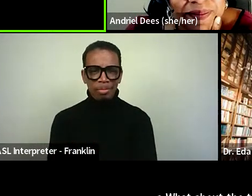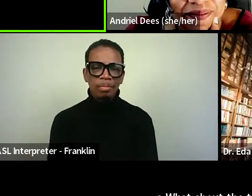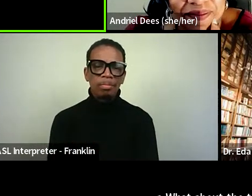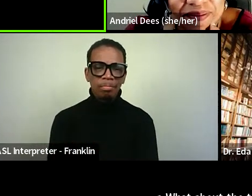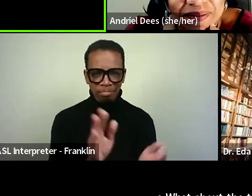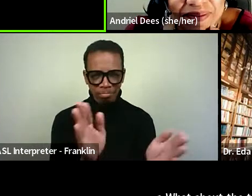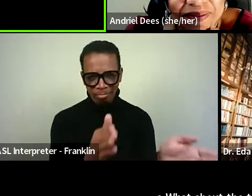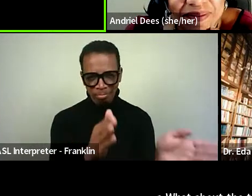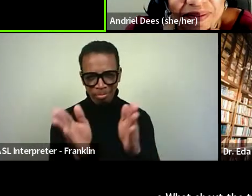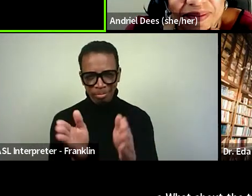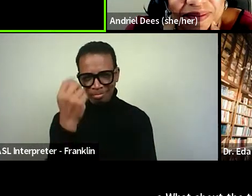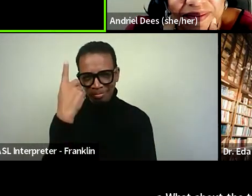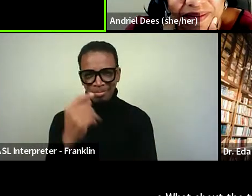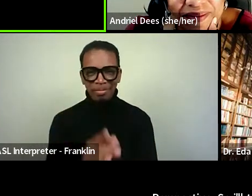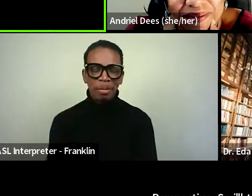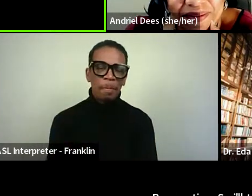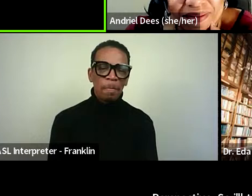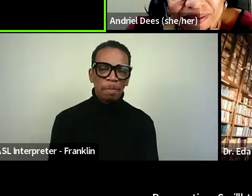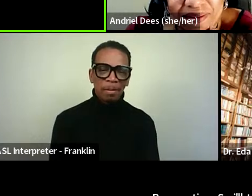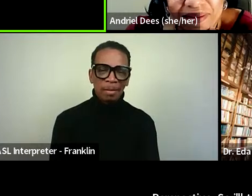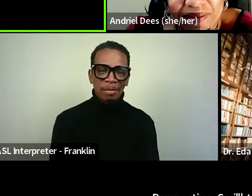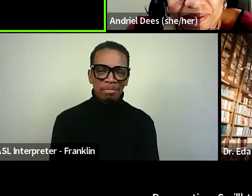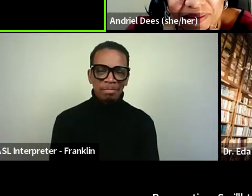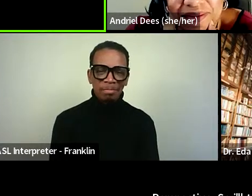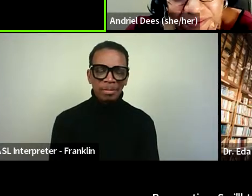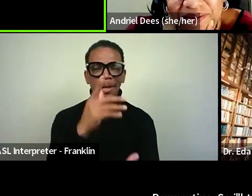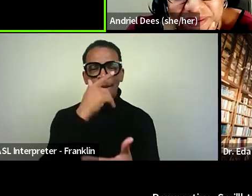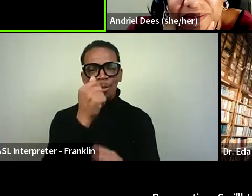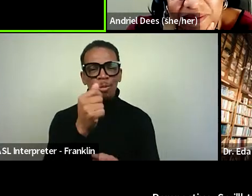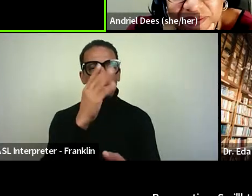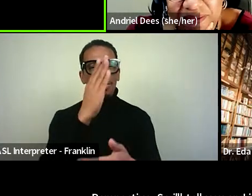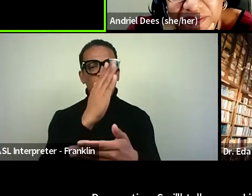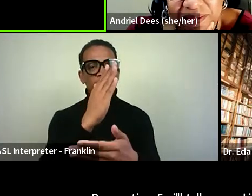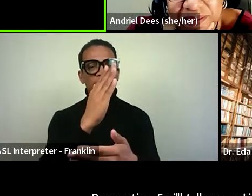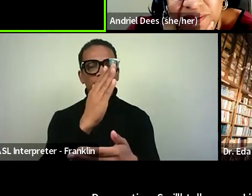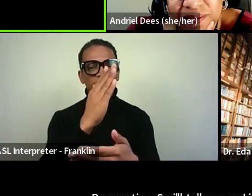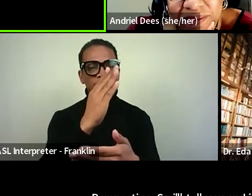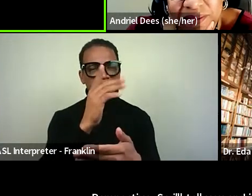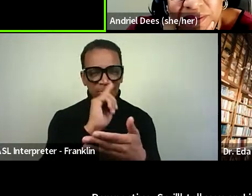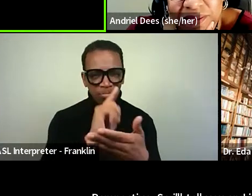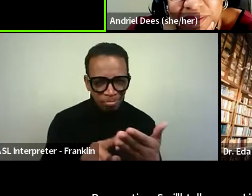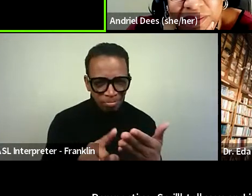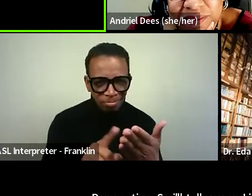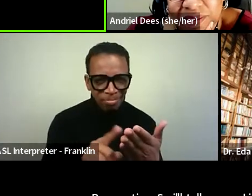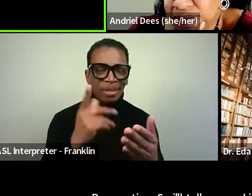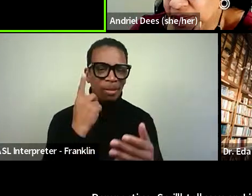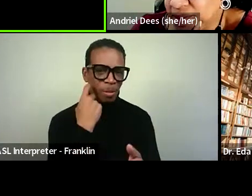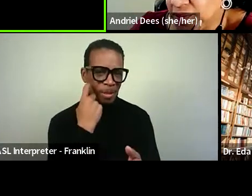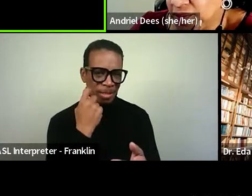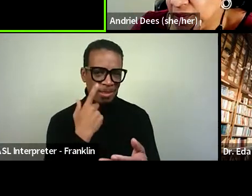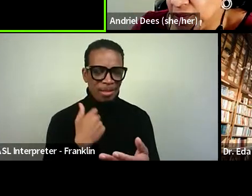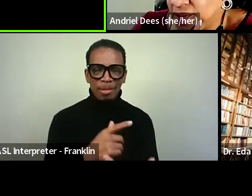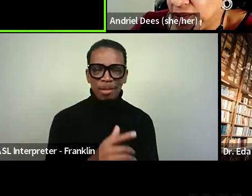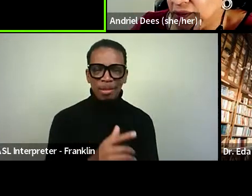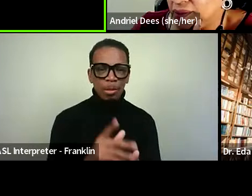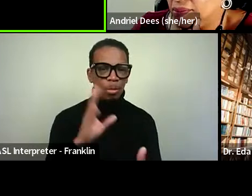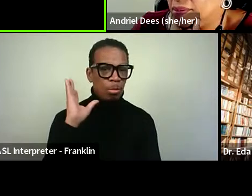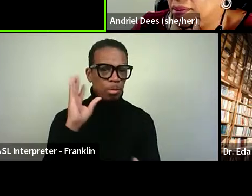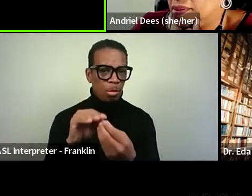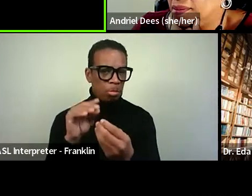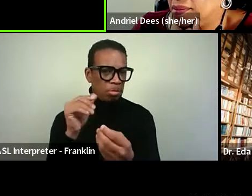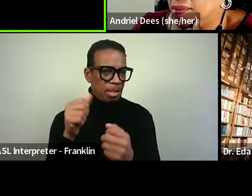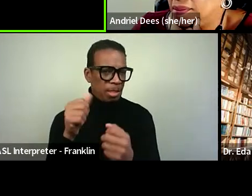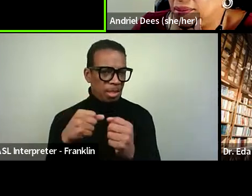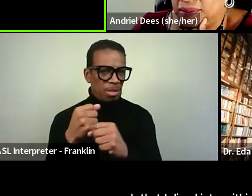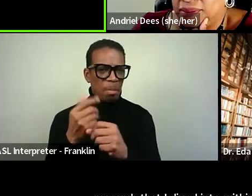So I'll tell you an interesting piece of research that I dived into. Within the last 10 years, maybe